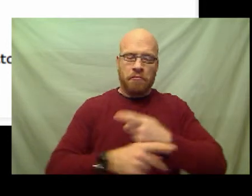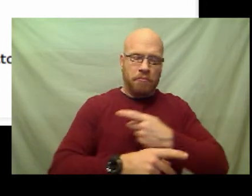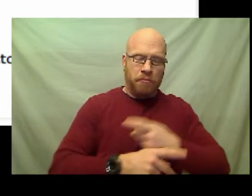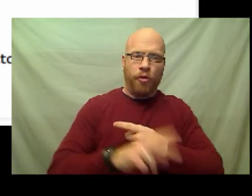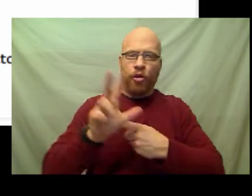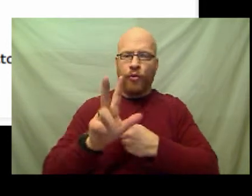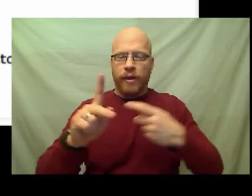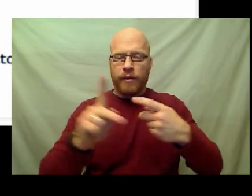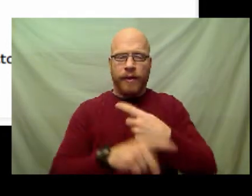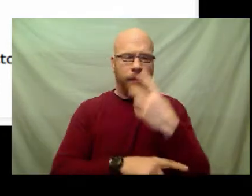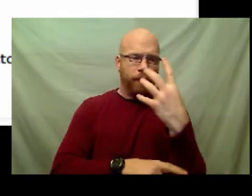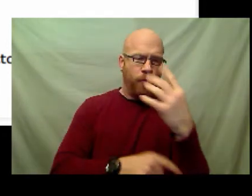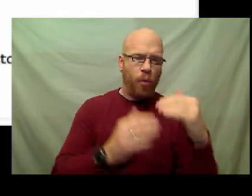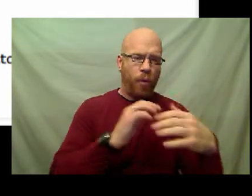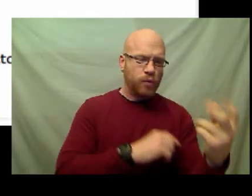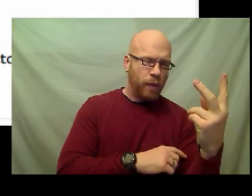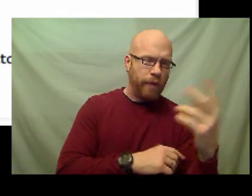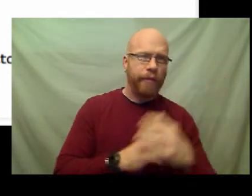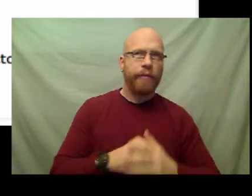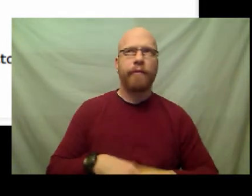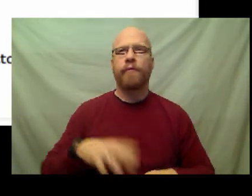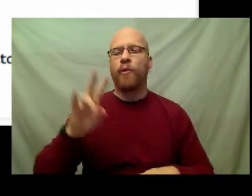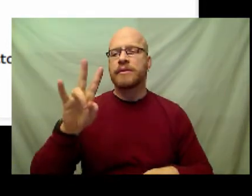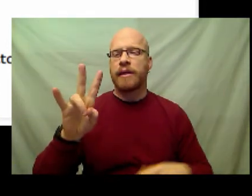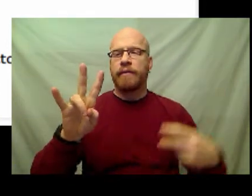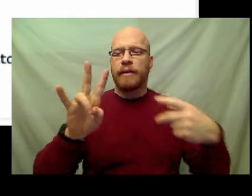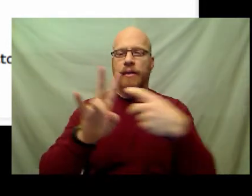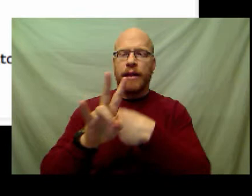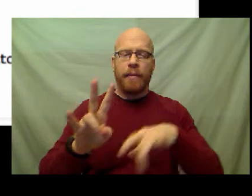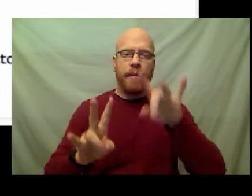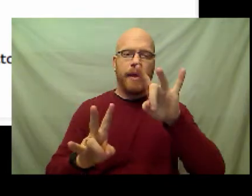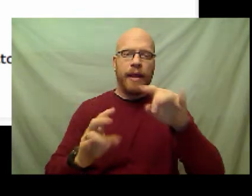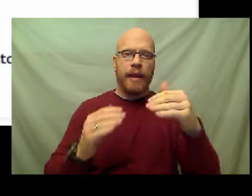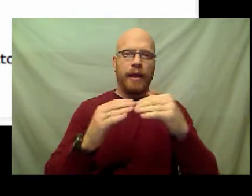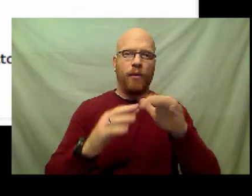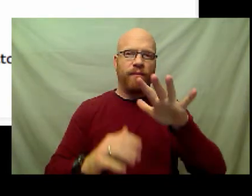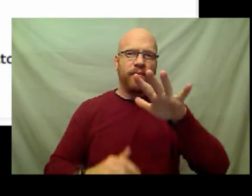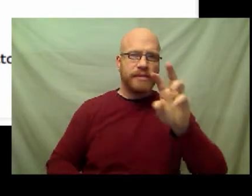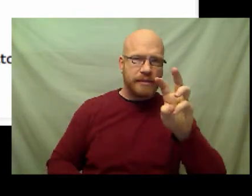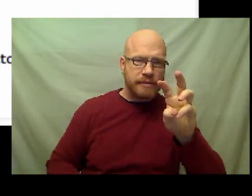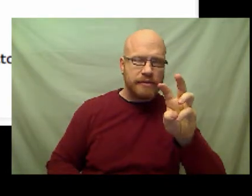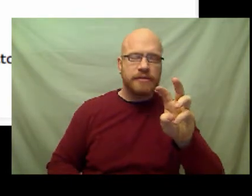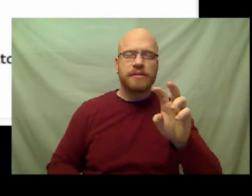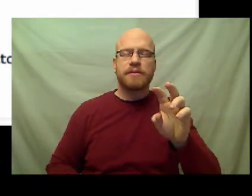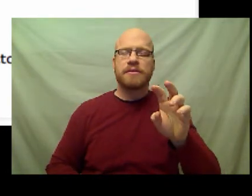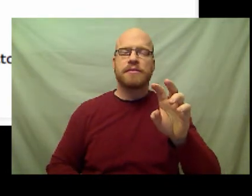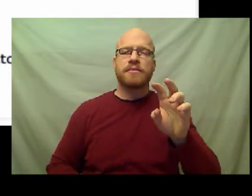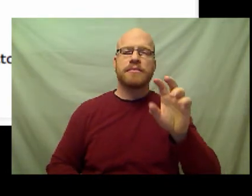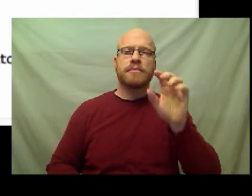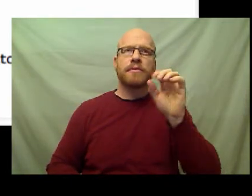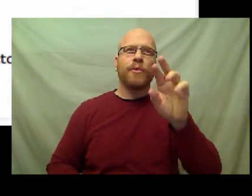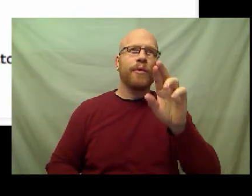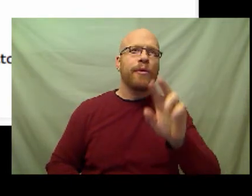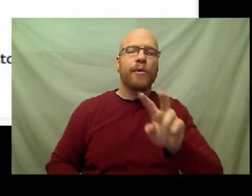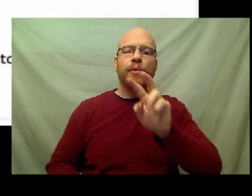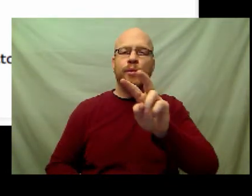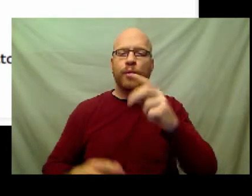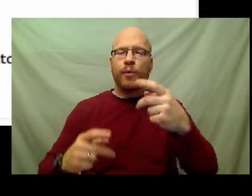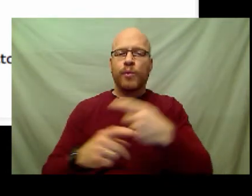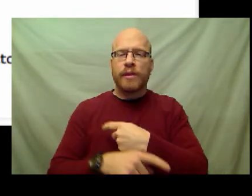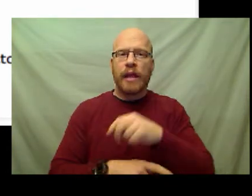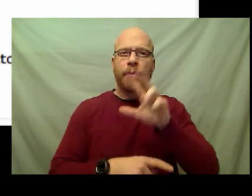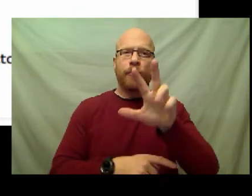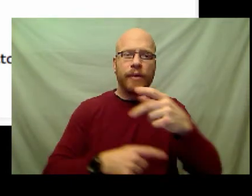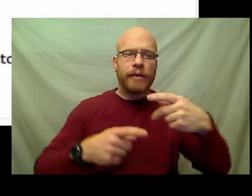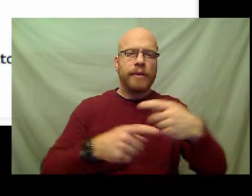Previously, we talked about multiplying 2 times 3 and 7 times 8 is 56. Or 2 times